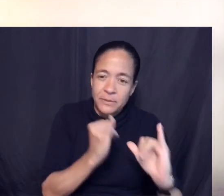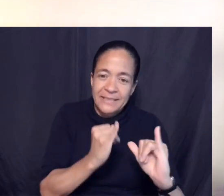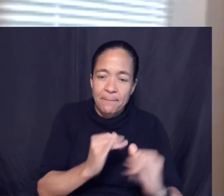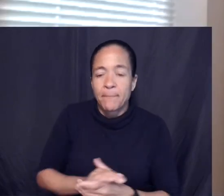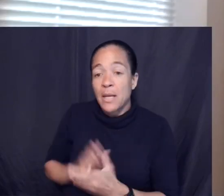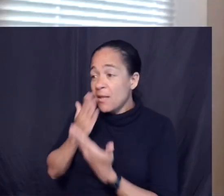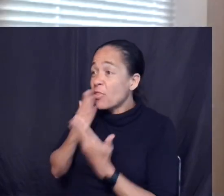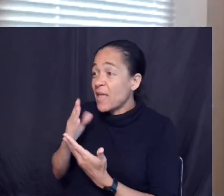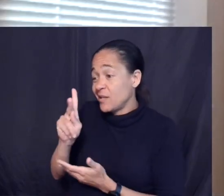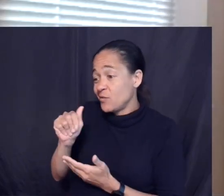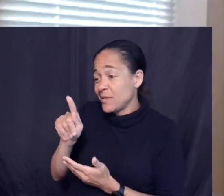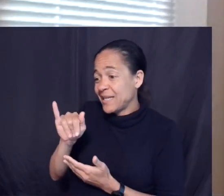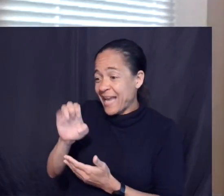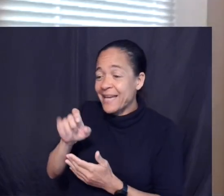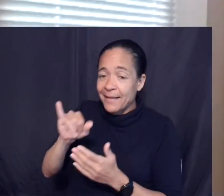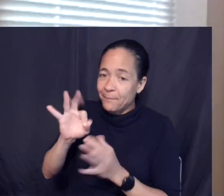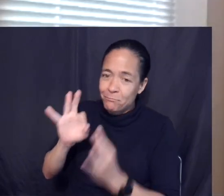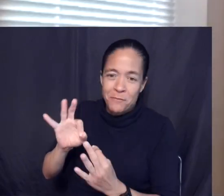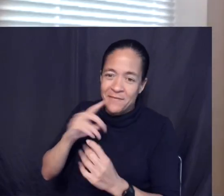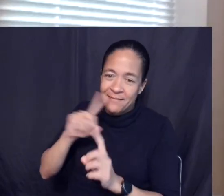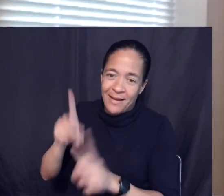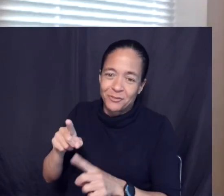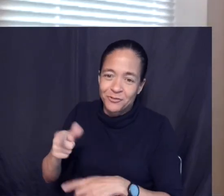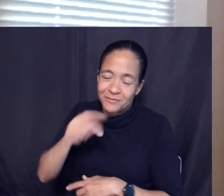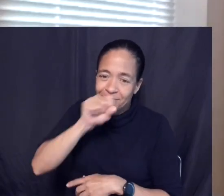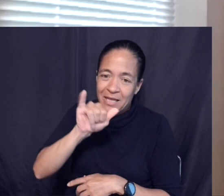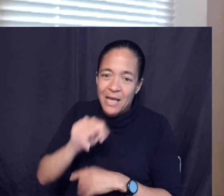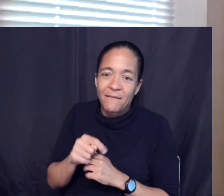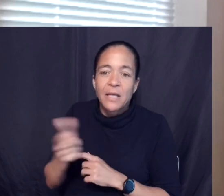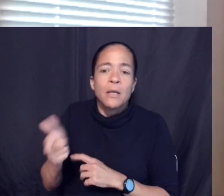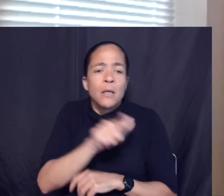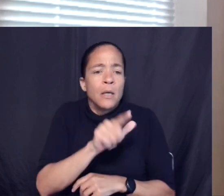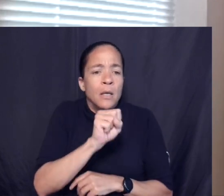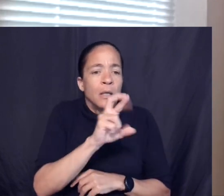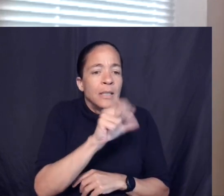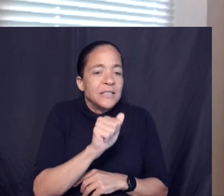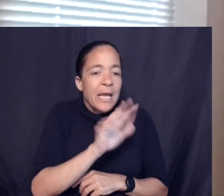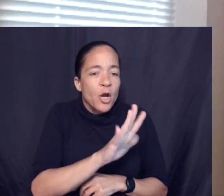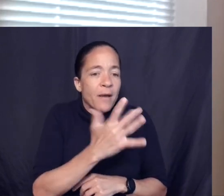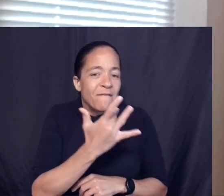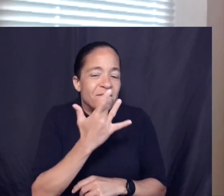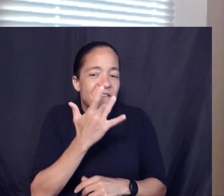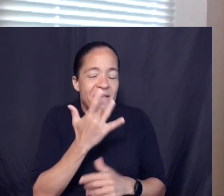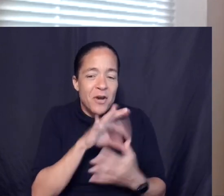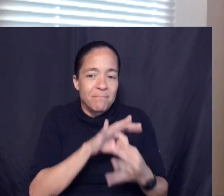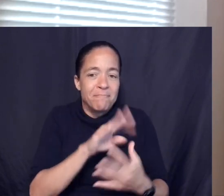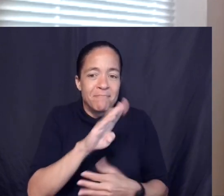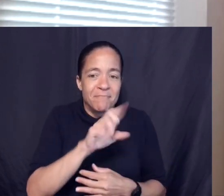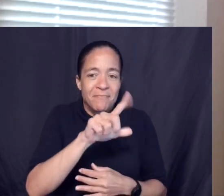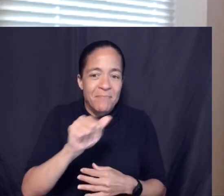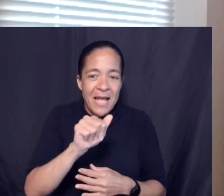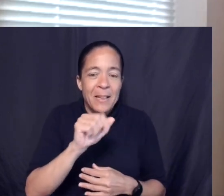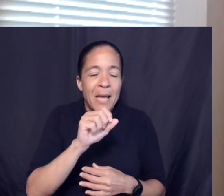Thank you, Katie. I love that. That's the perfect answer. Sarah, what do you want to tell us your favorite thing about